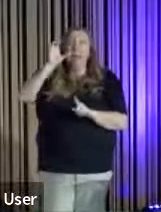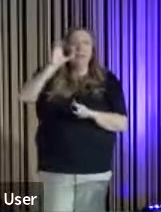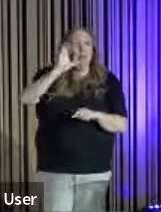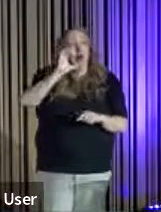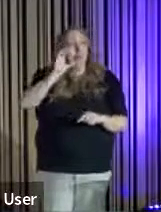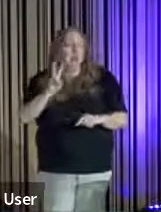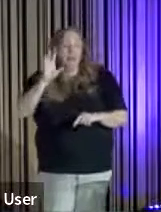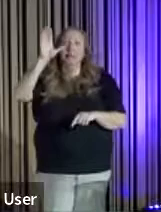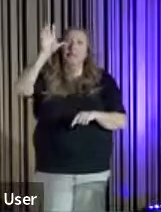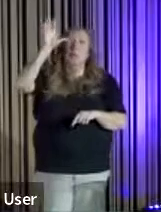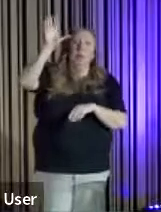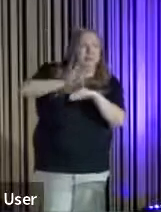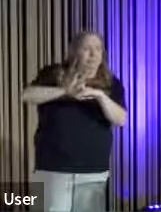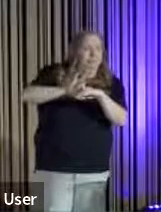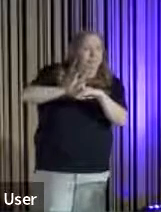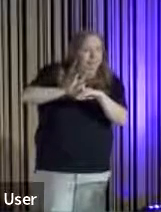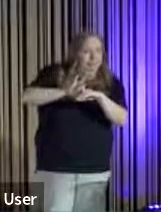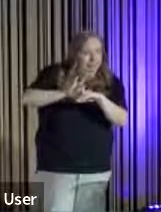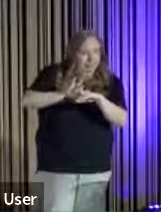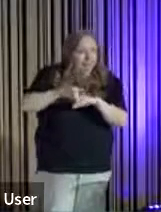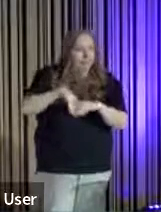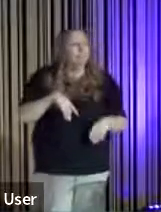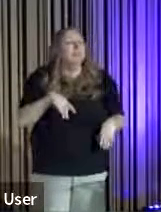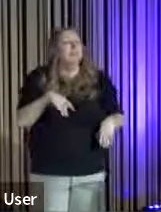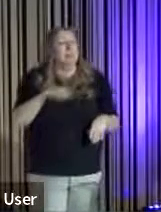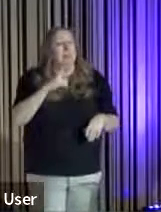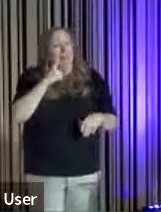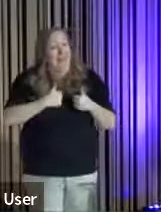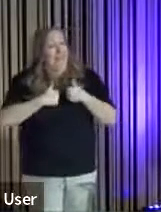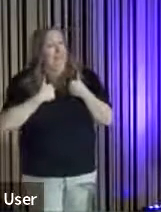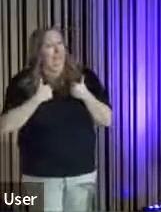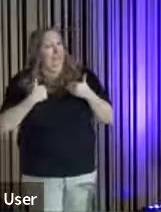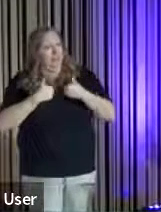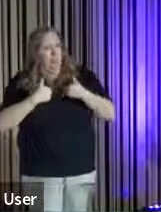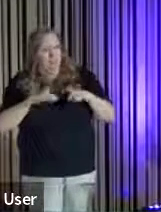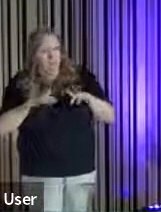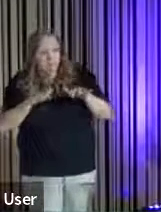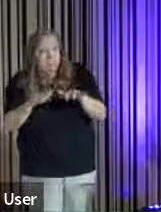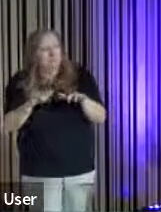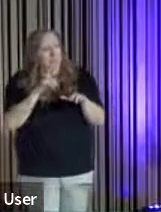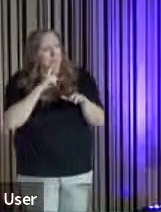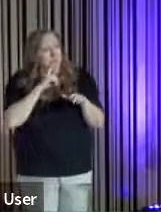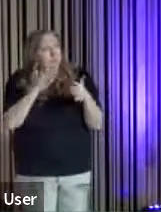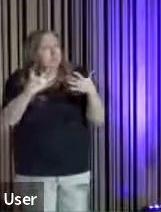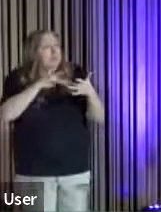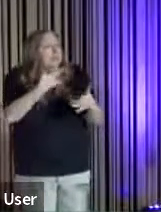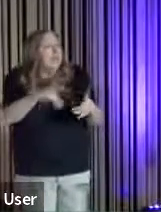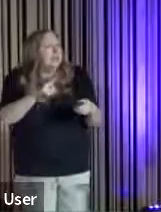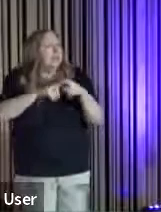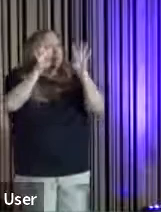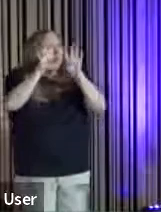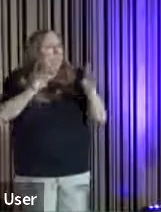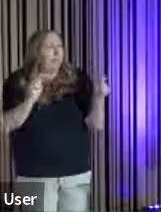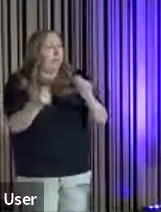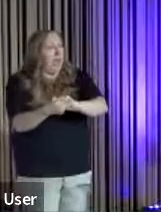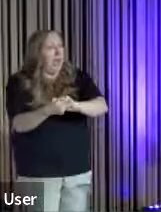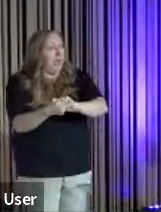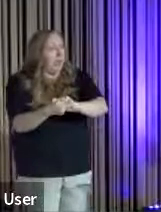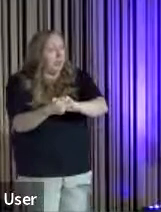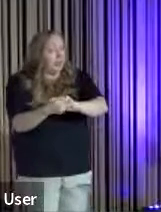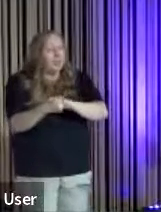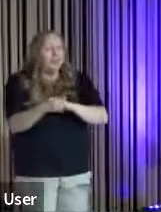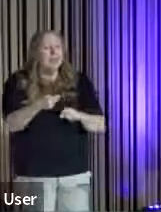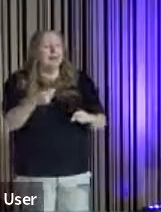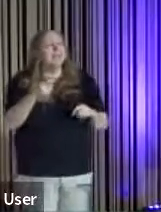these are living organisms, they're also very sensitive to changes in climate. And so there's a sort of two-way feedback between